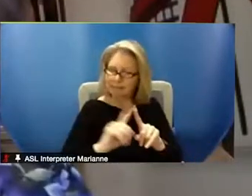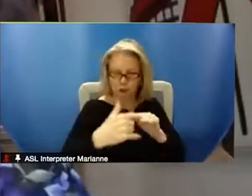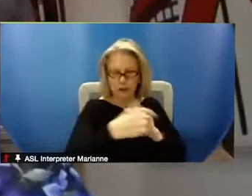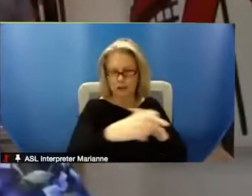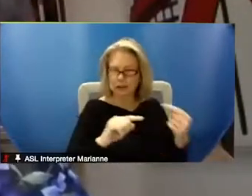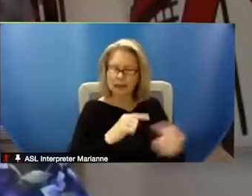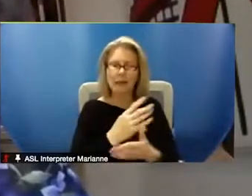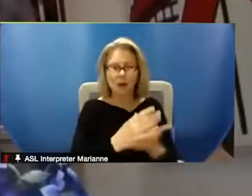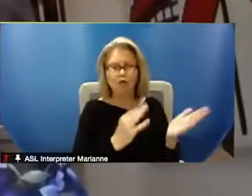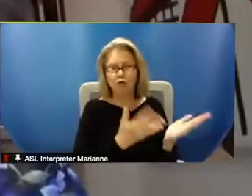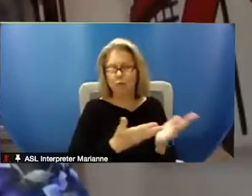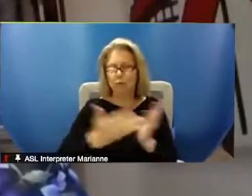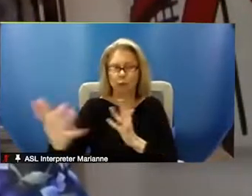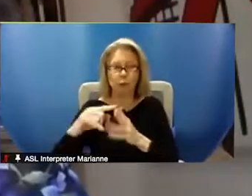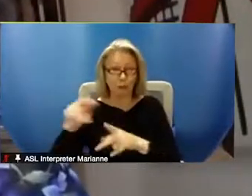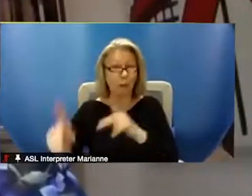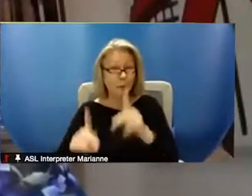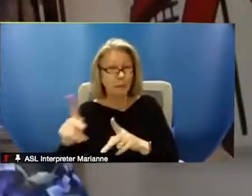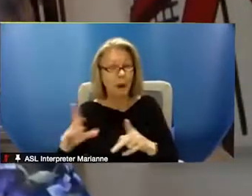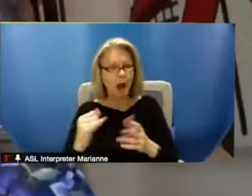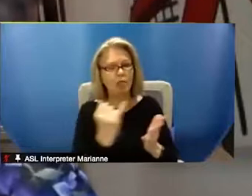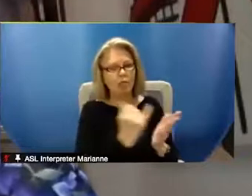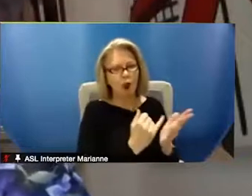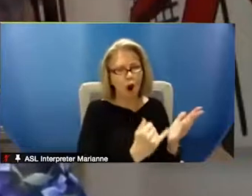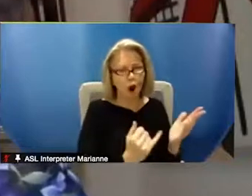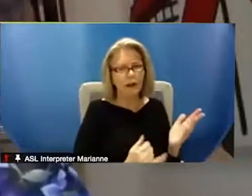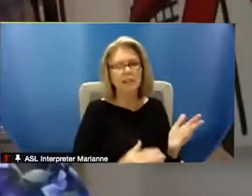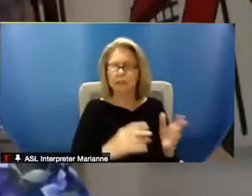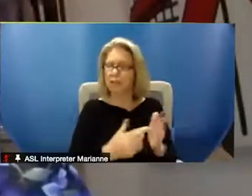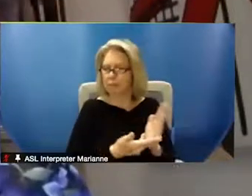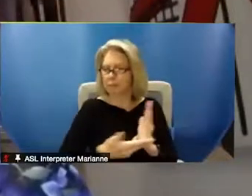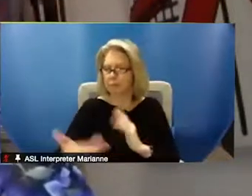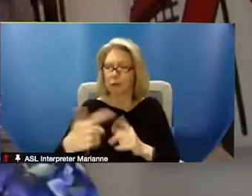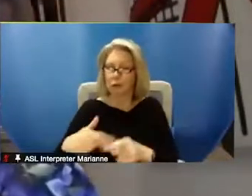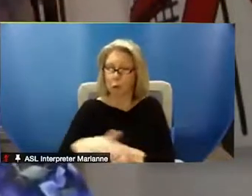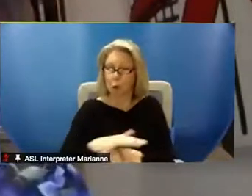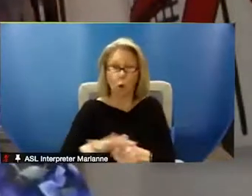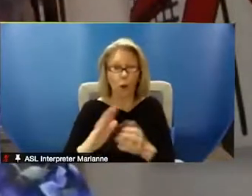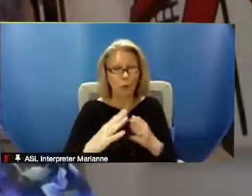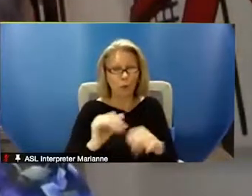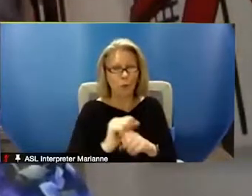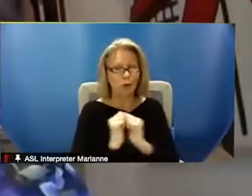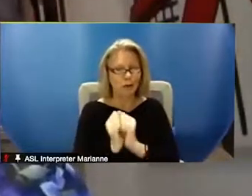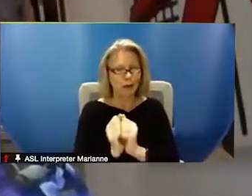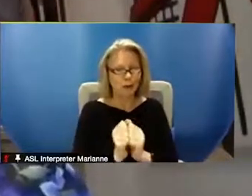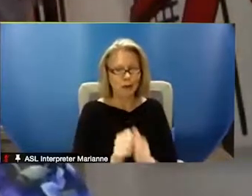impulses different from those of the market or the museum, and those impulses come from within the local community.